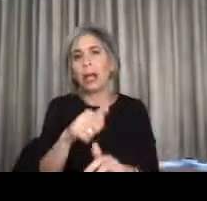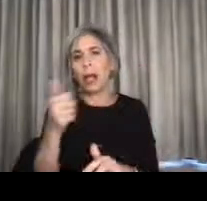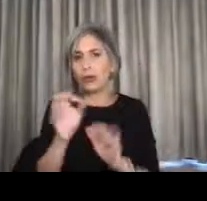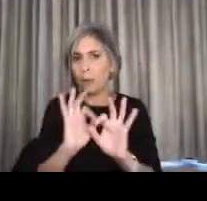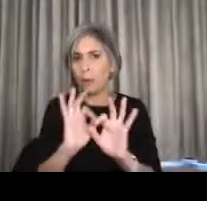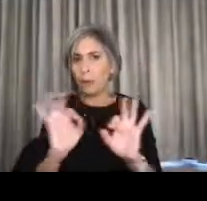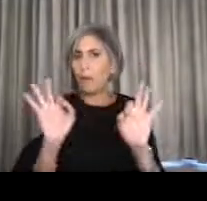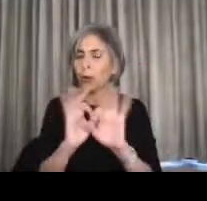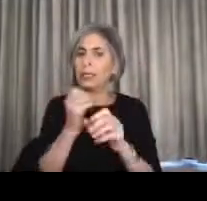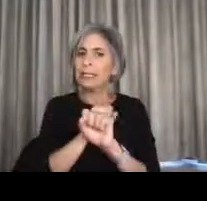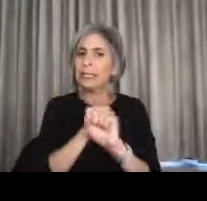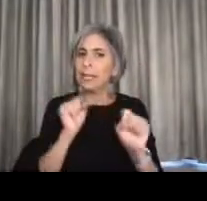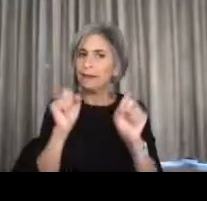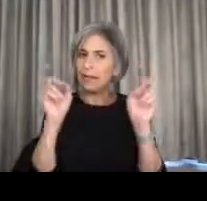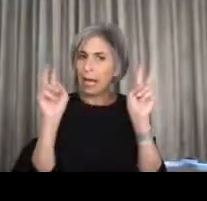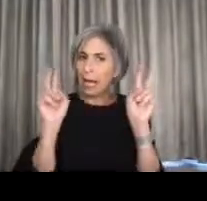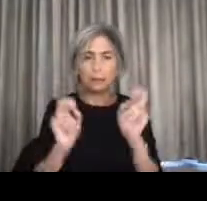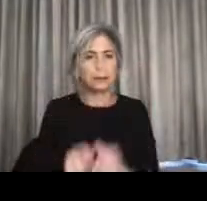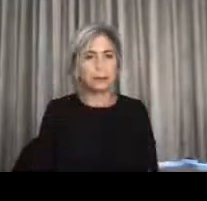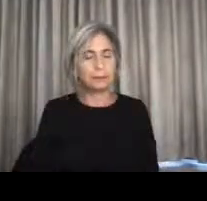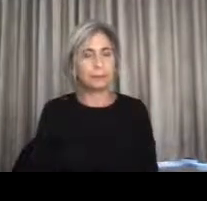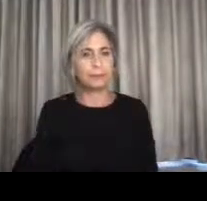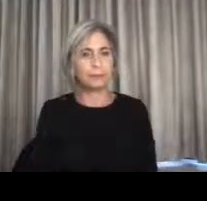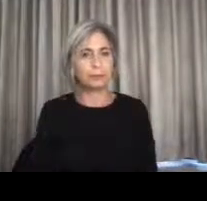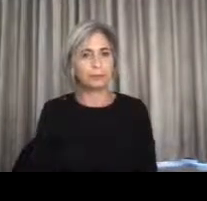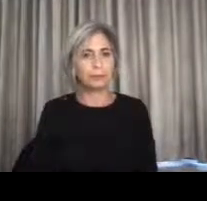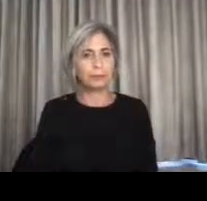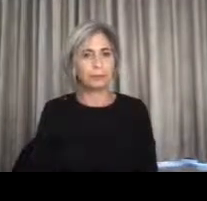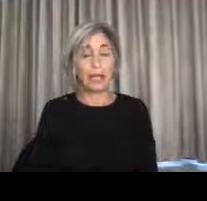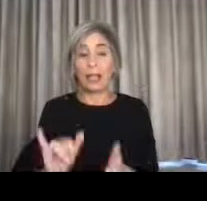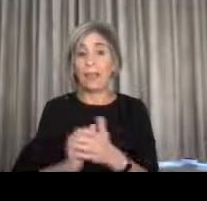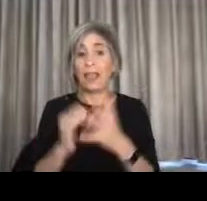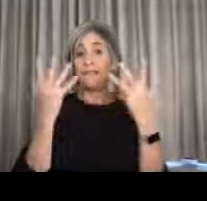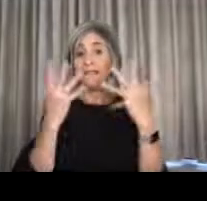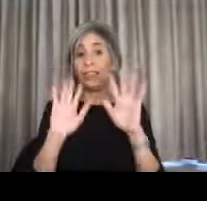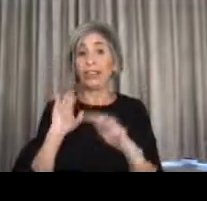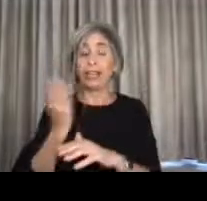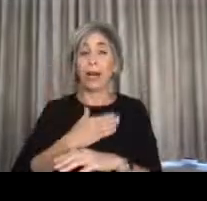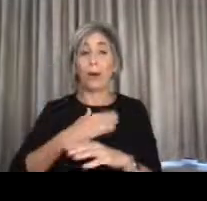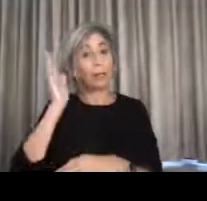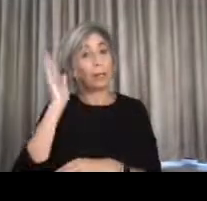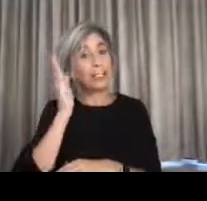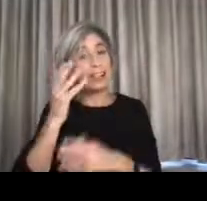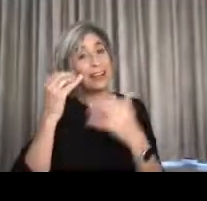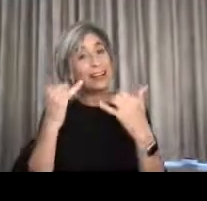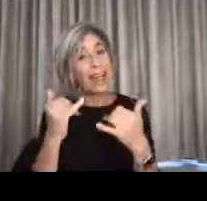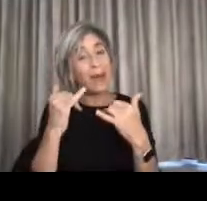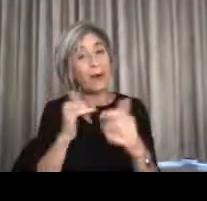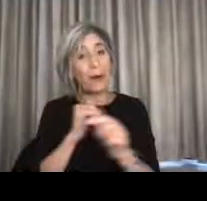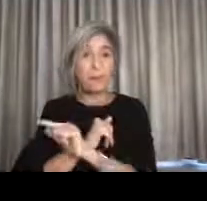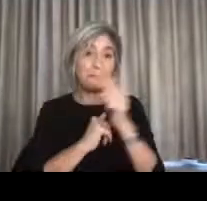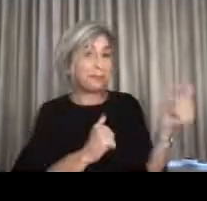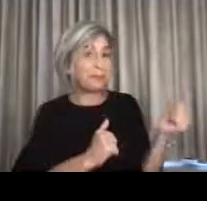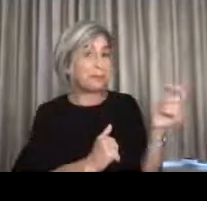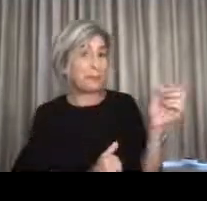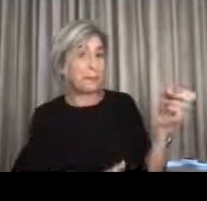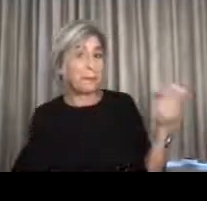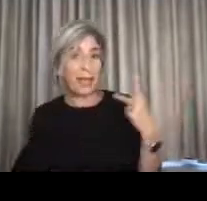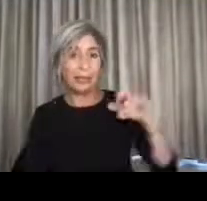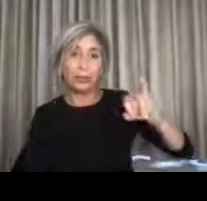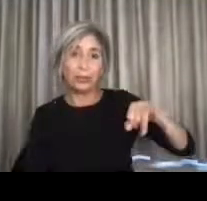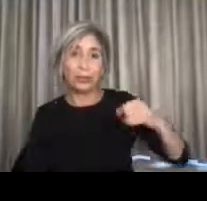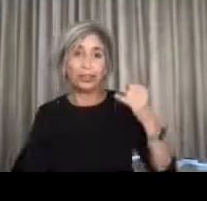safety items. So that concludes our presentations, but I will go ahead and pass it back over to John